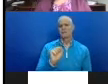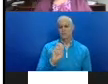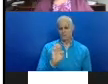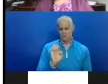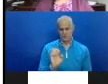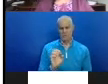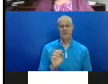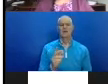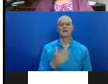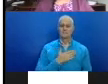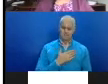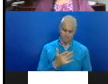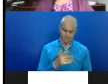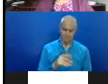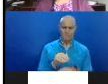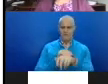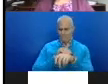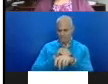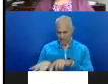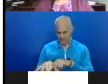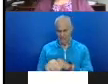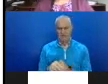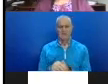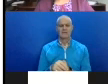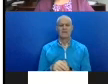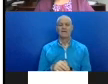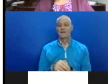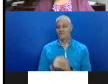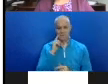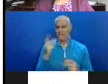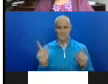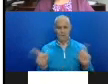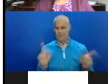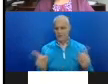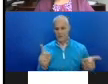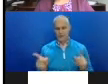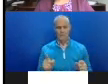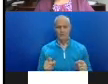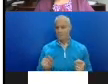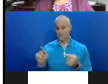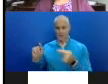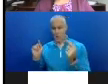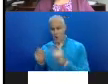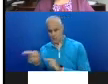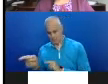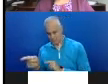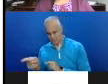acknowledging the effects of the abuse. So and again, it'll be for both parties. Even the person who's harmed might not actually